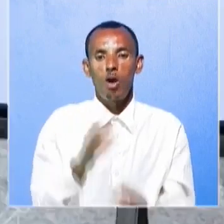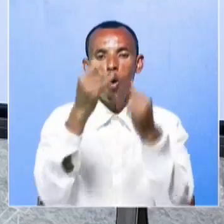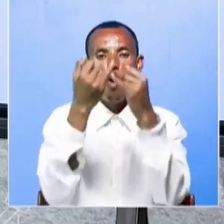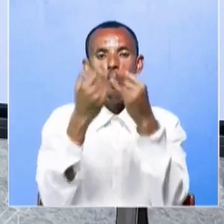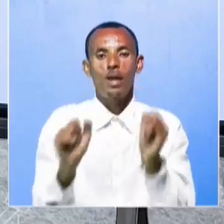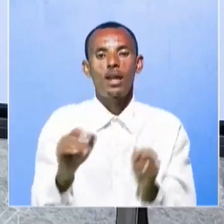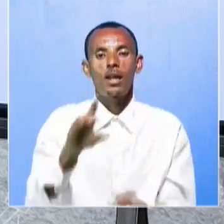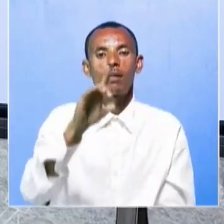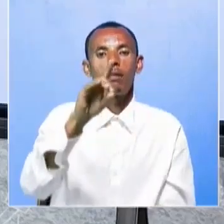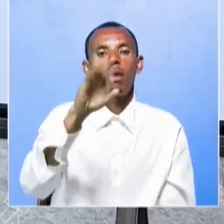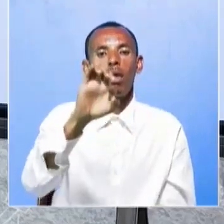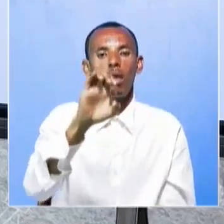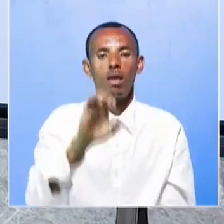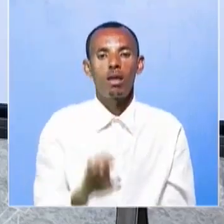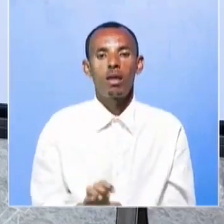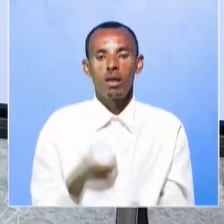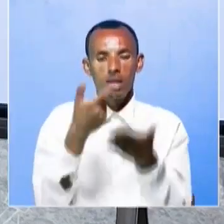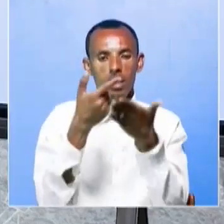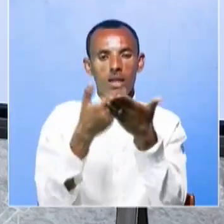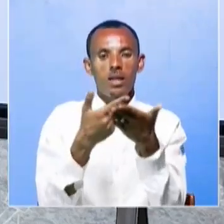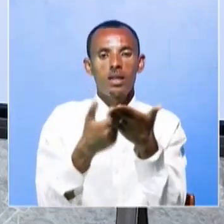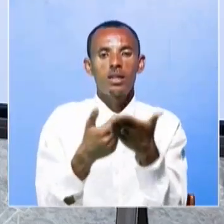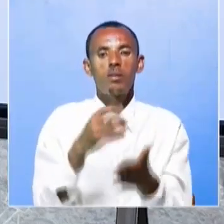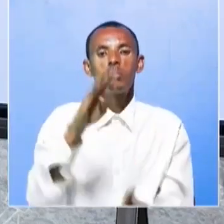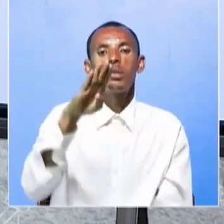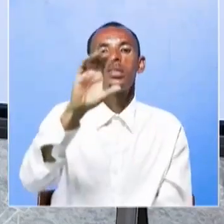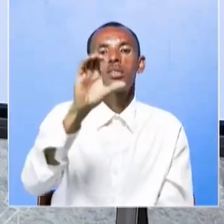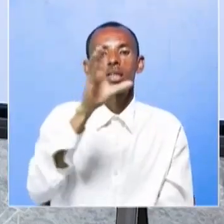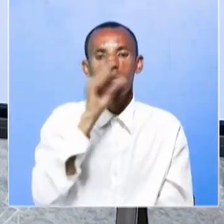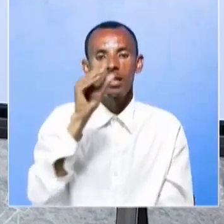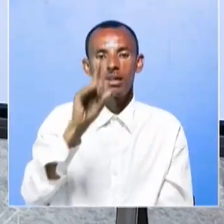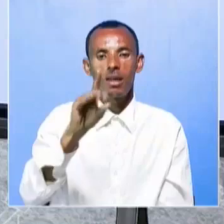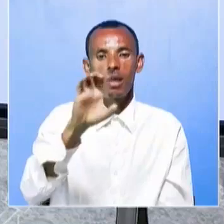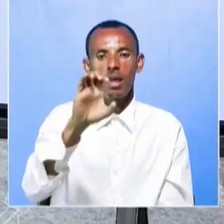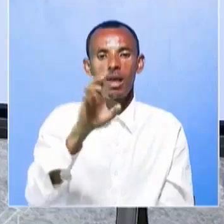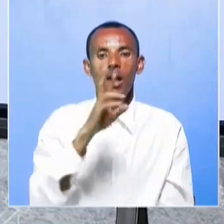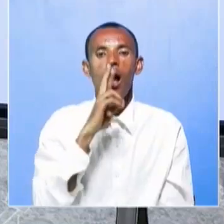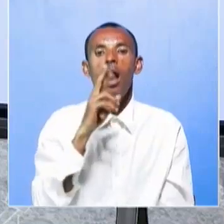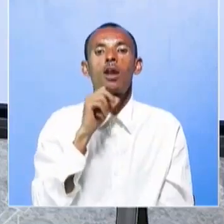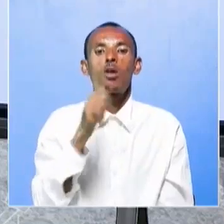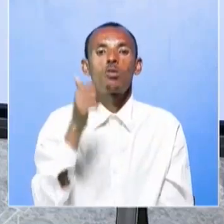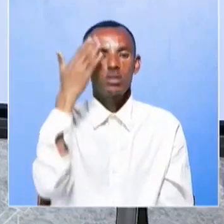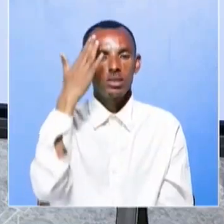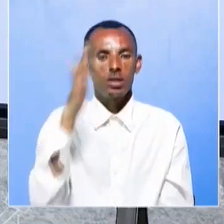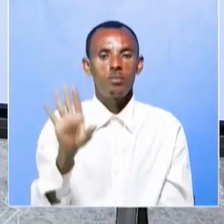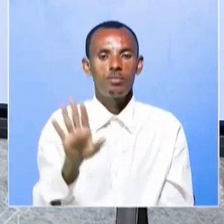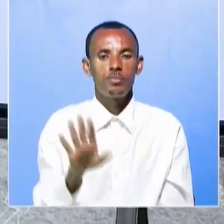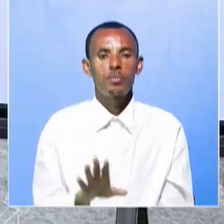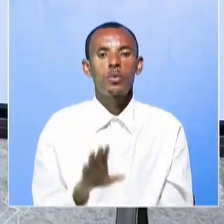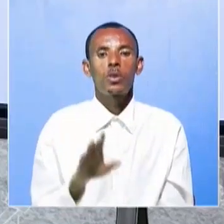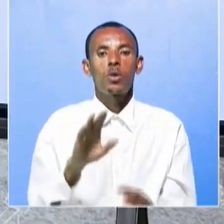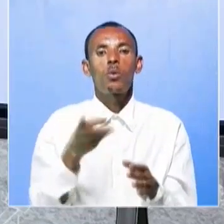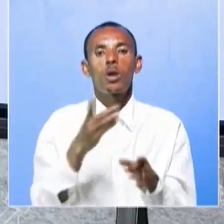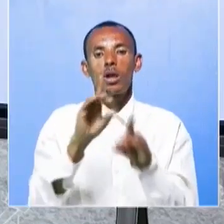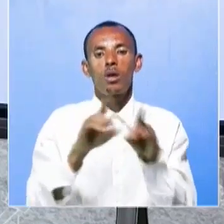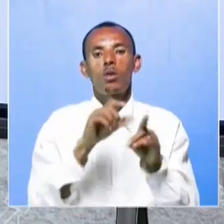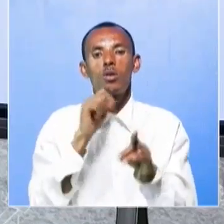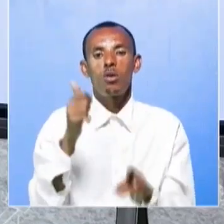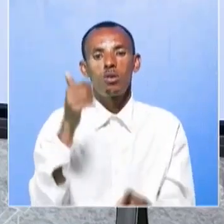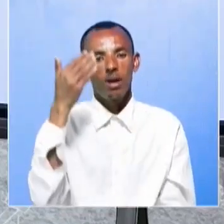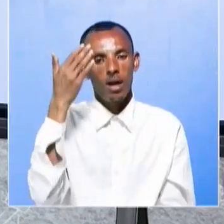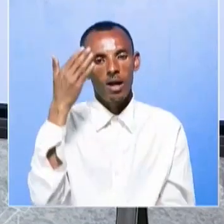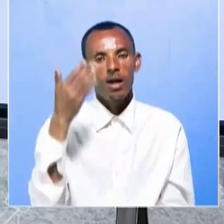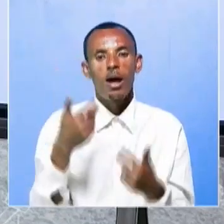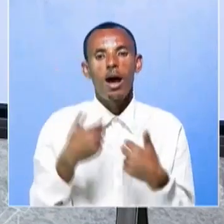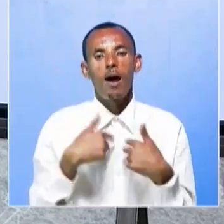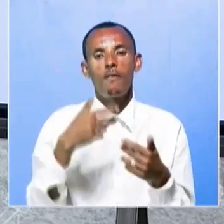over DE. Here, BC and DE are not known, so we don't have values here, so